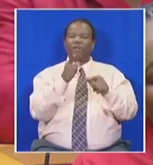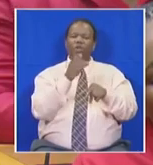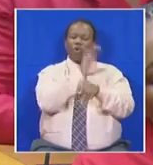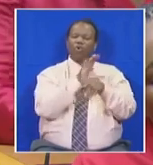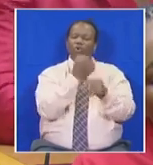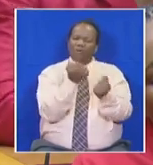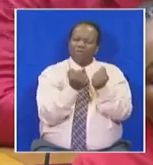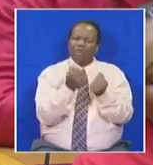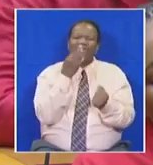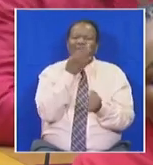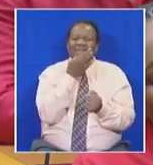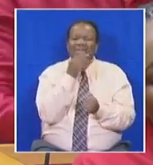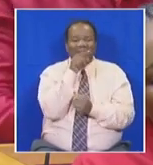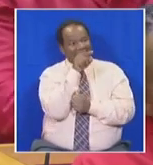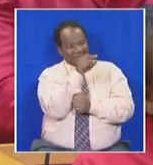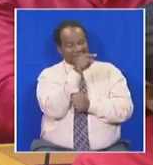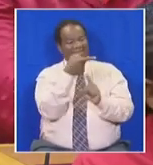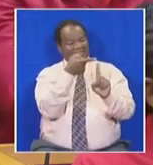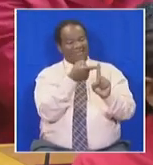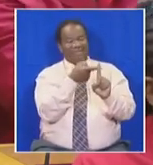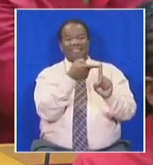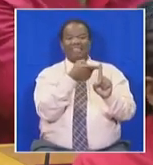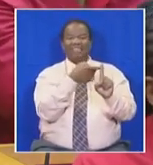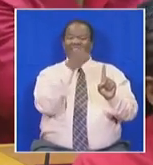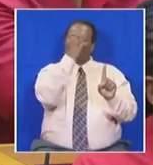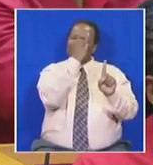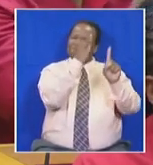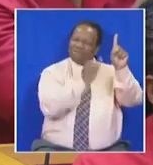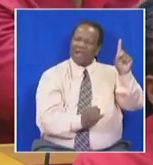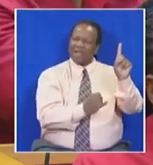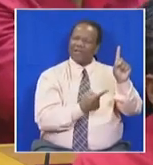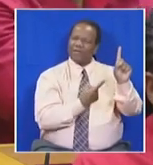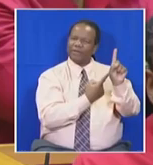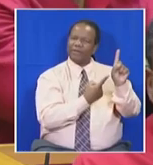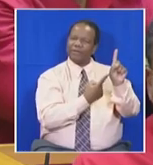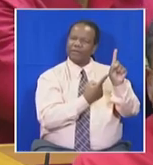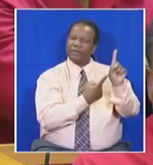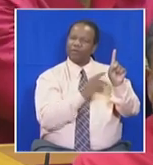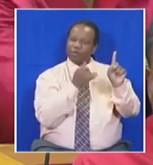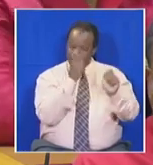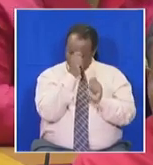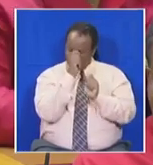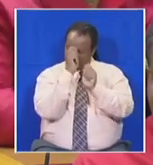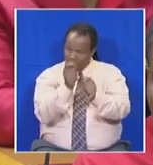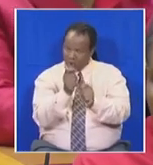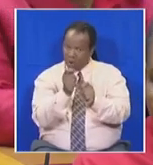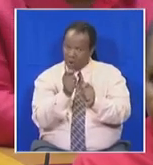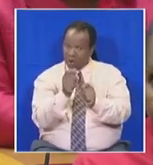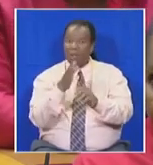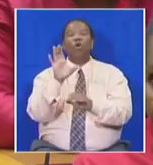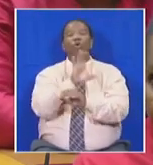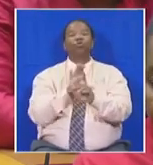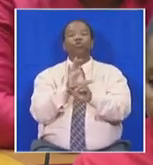to say the President has failed to uphold, defend, and respect the Constitution Honorable